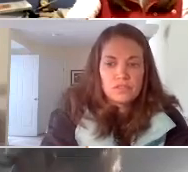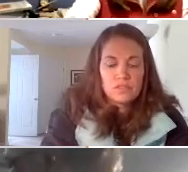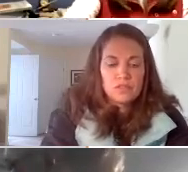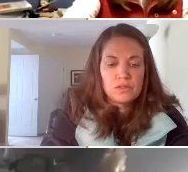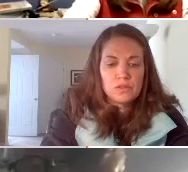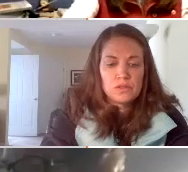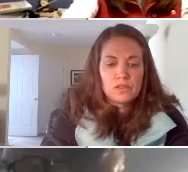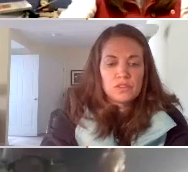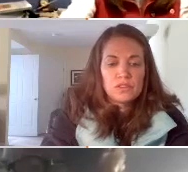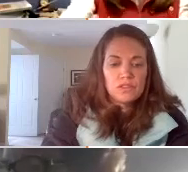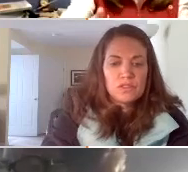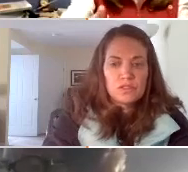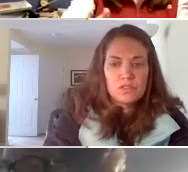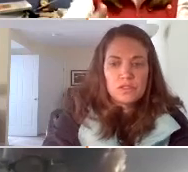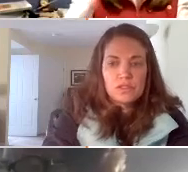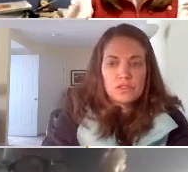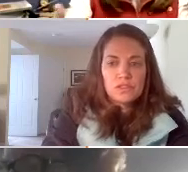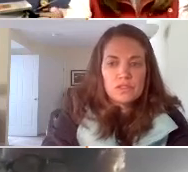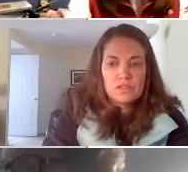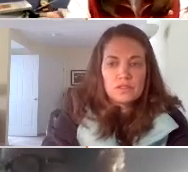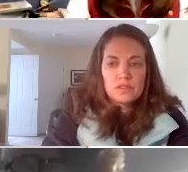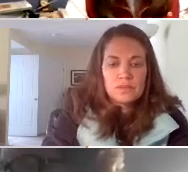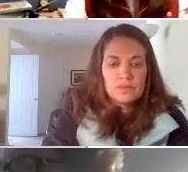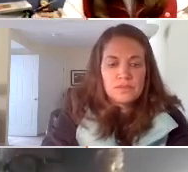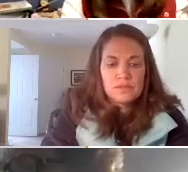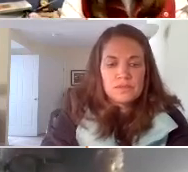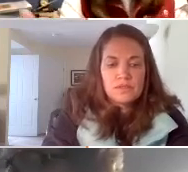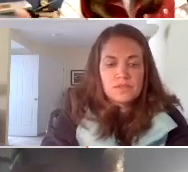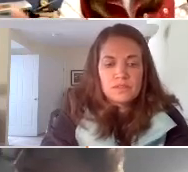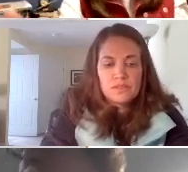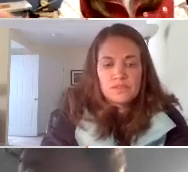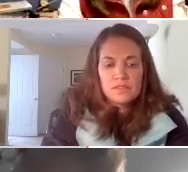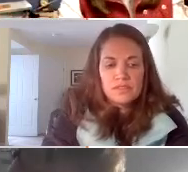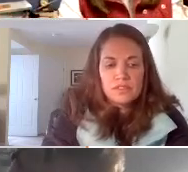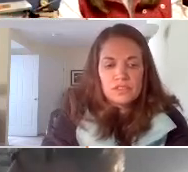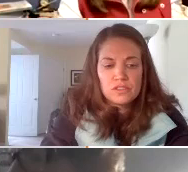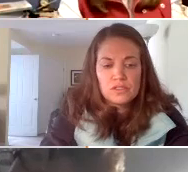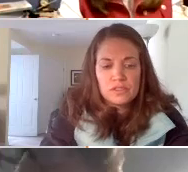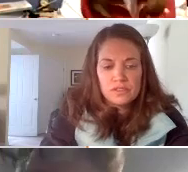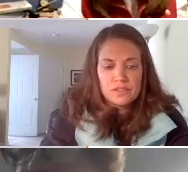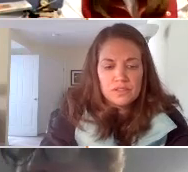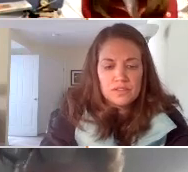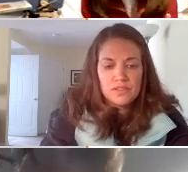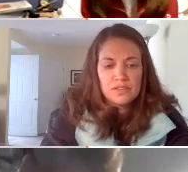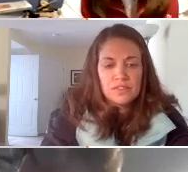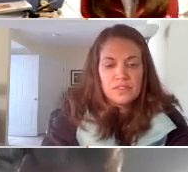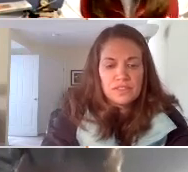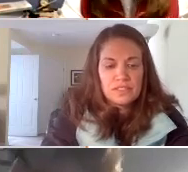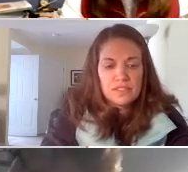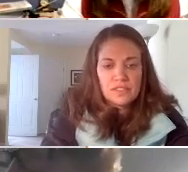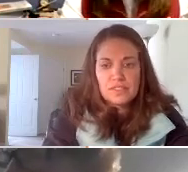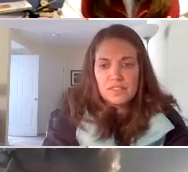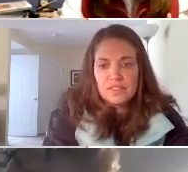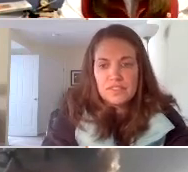3 feet and 5 feet. As they're progressing through the range, we're going to see them looking at things at 15 feet. And in